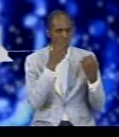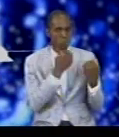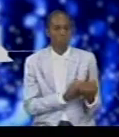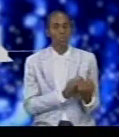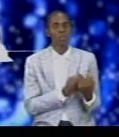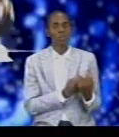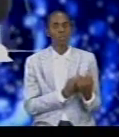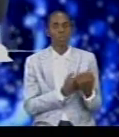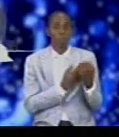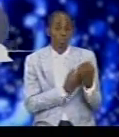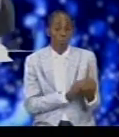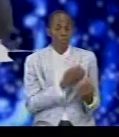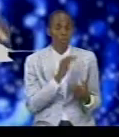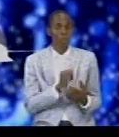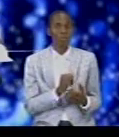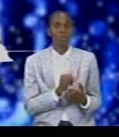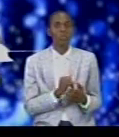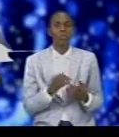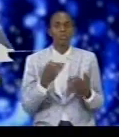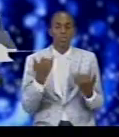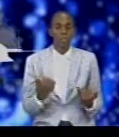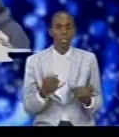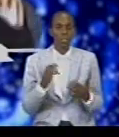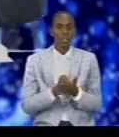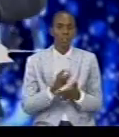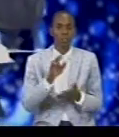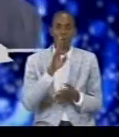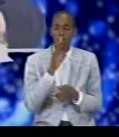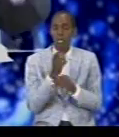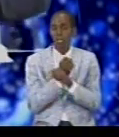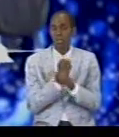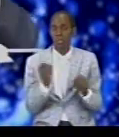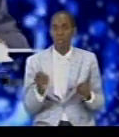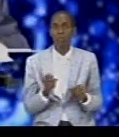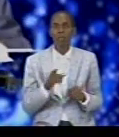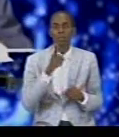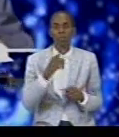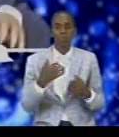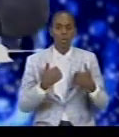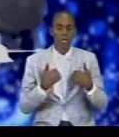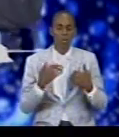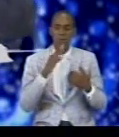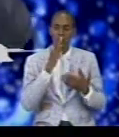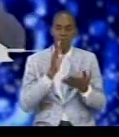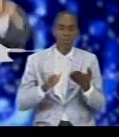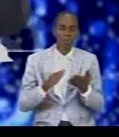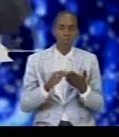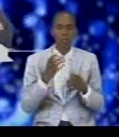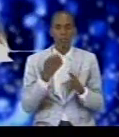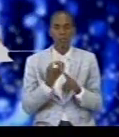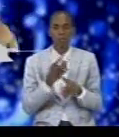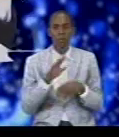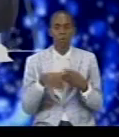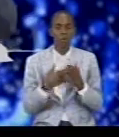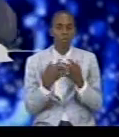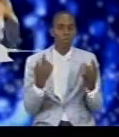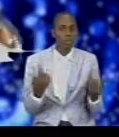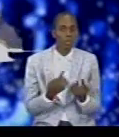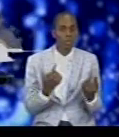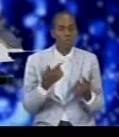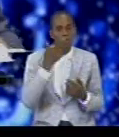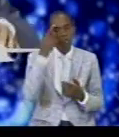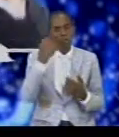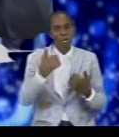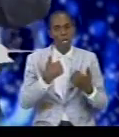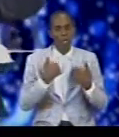boldly, because you are now a child of God. Your sins have been forgiven because you believe and you receive him as your Lord